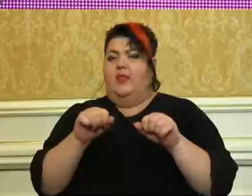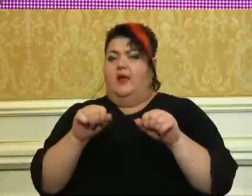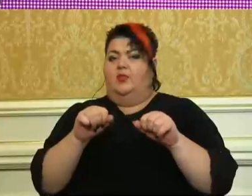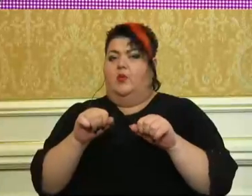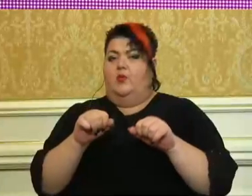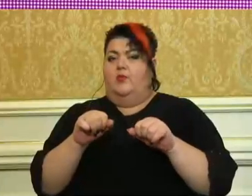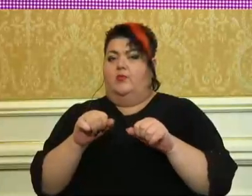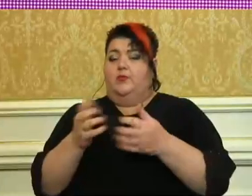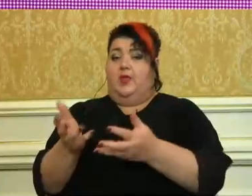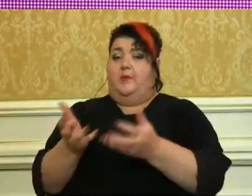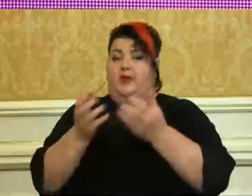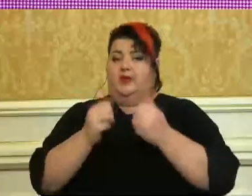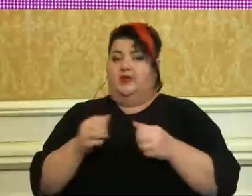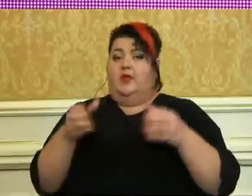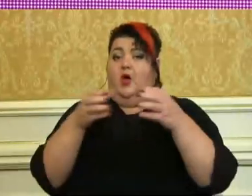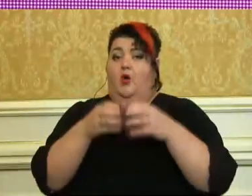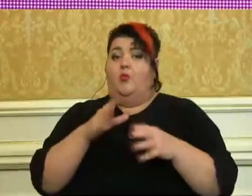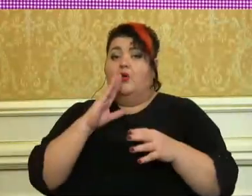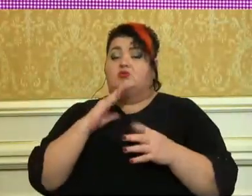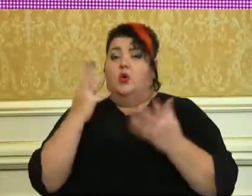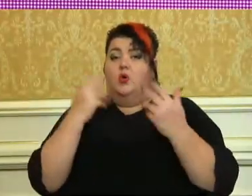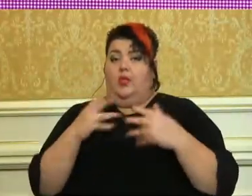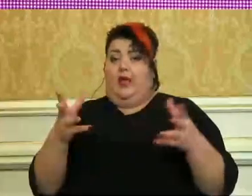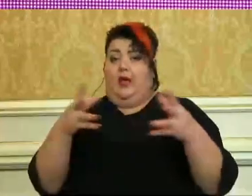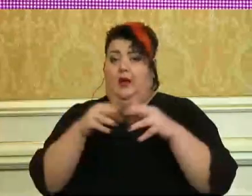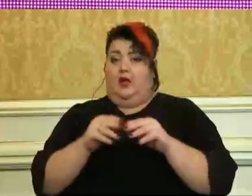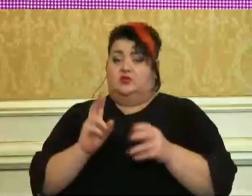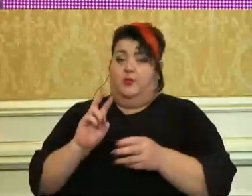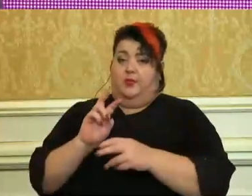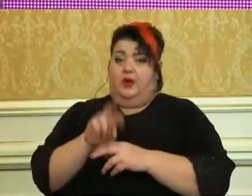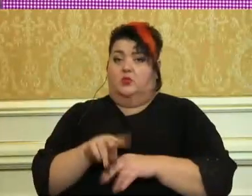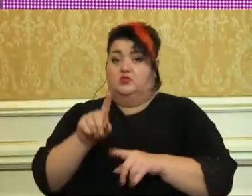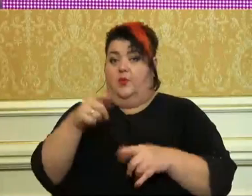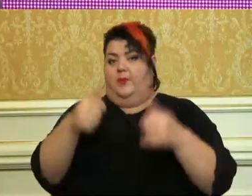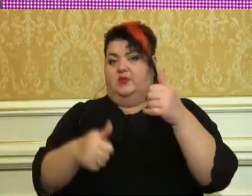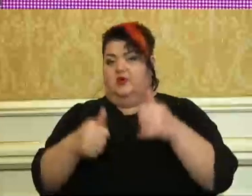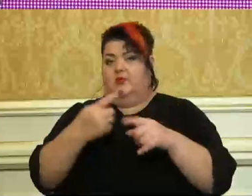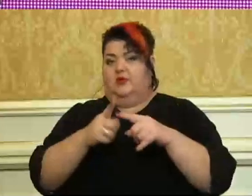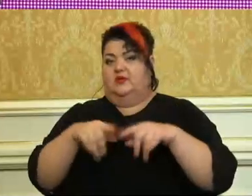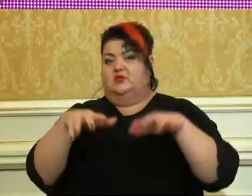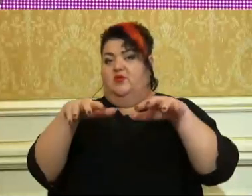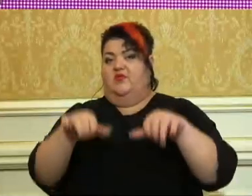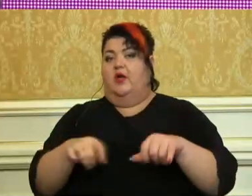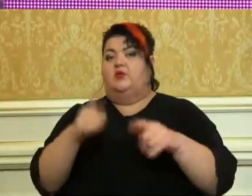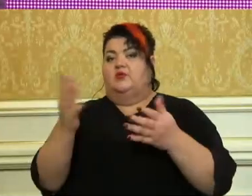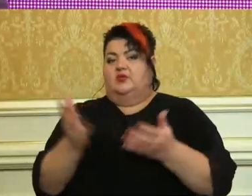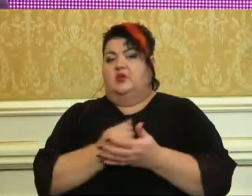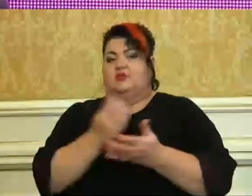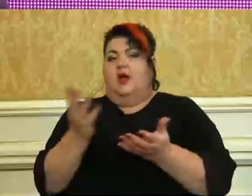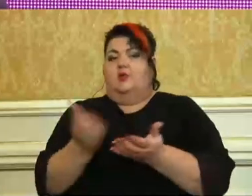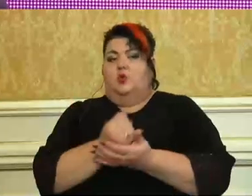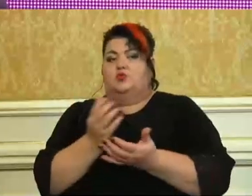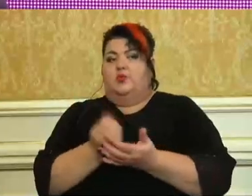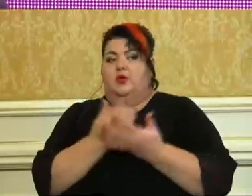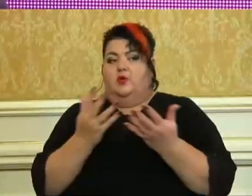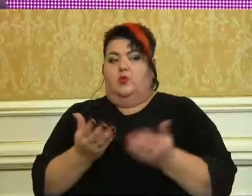come together collectively to chip away at it, succeed. But we have an expression in Canada called the